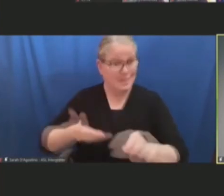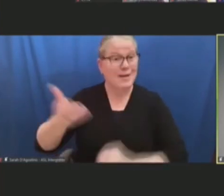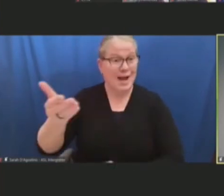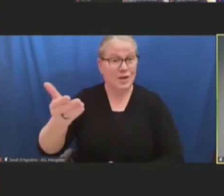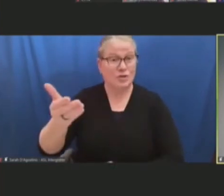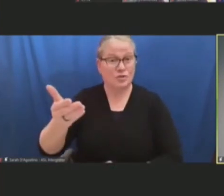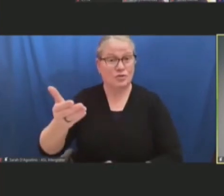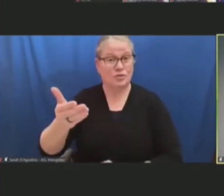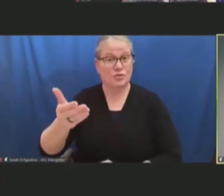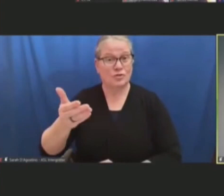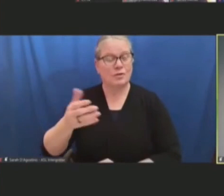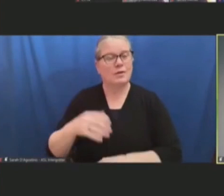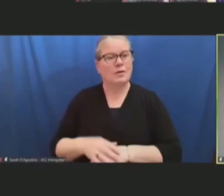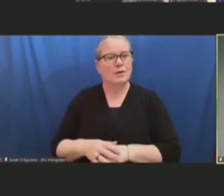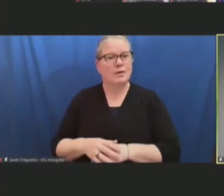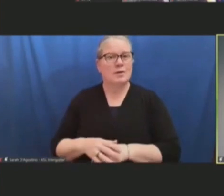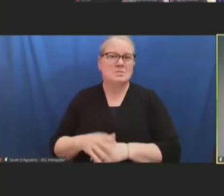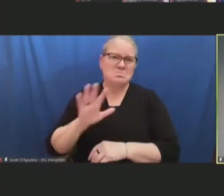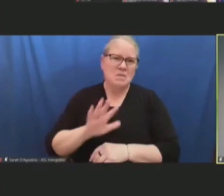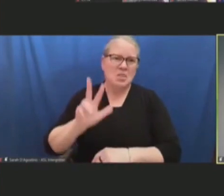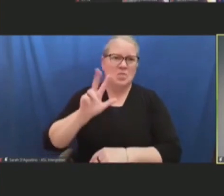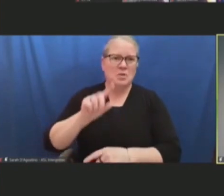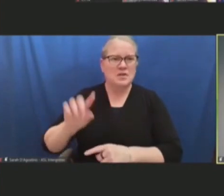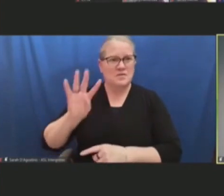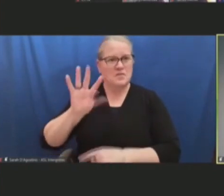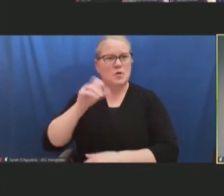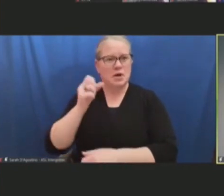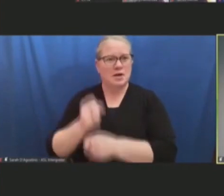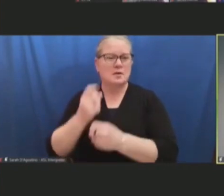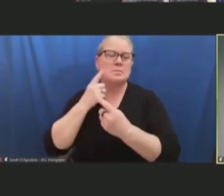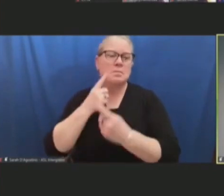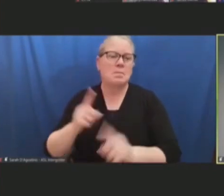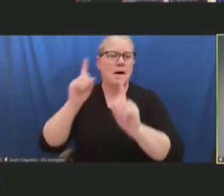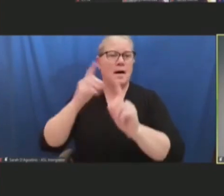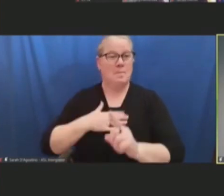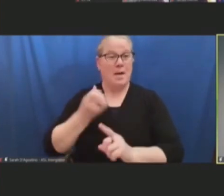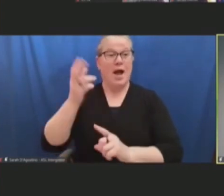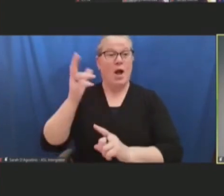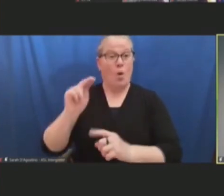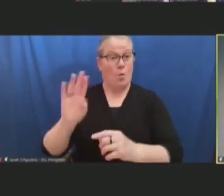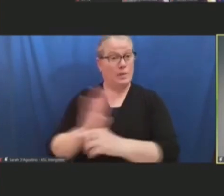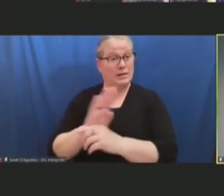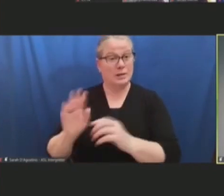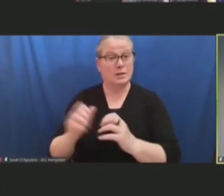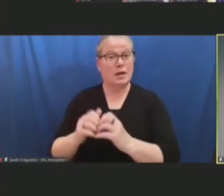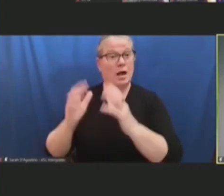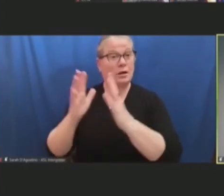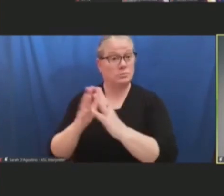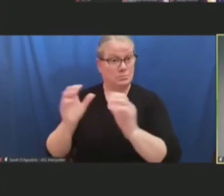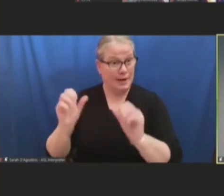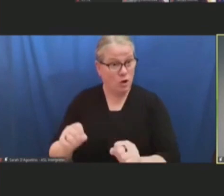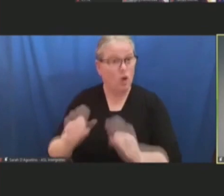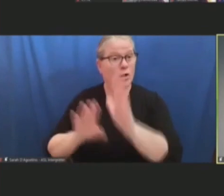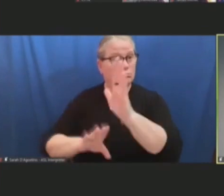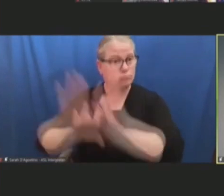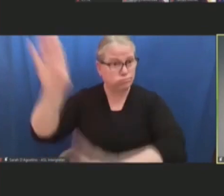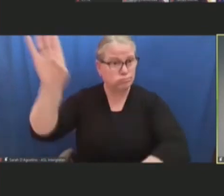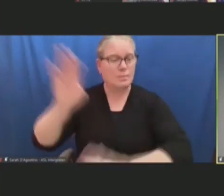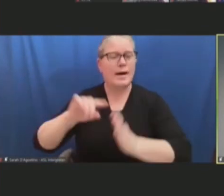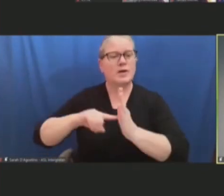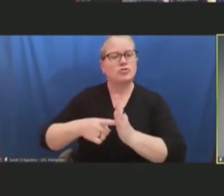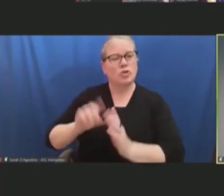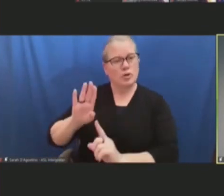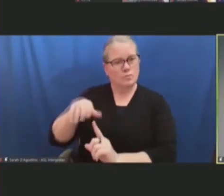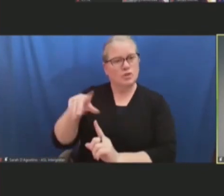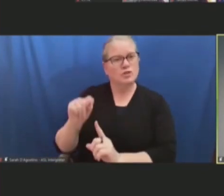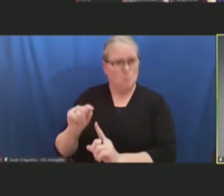the position of within 3 to 4 years to build my own business, and a very successful business that we started in Bridgeport and now have expanded